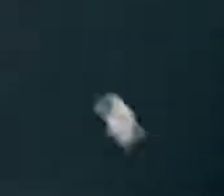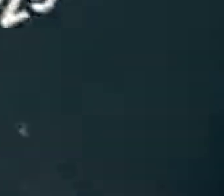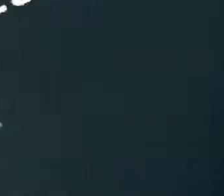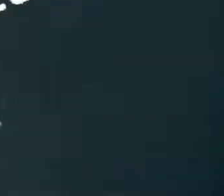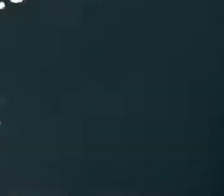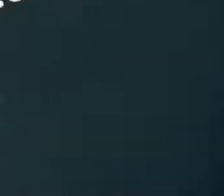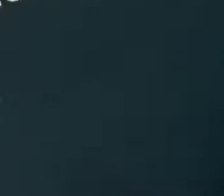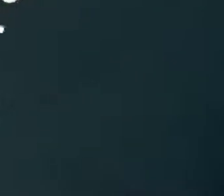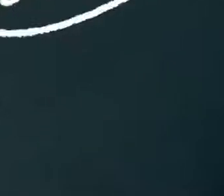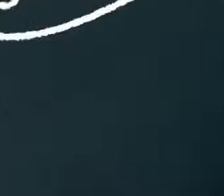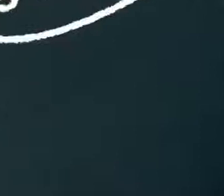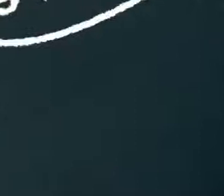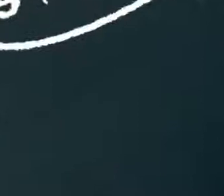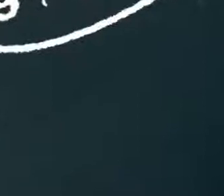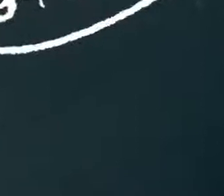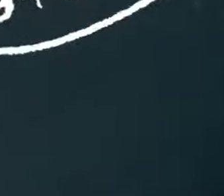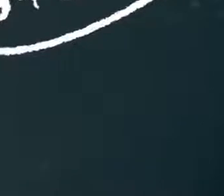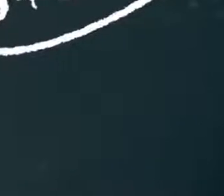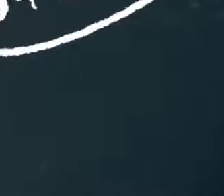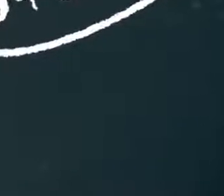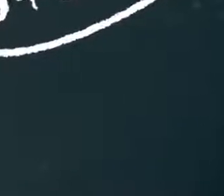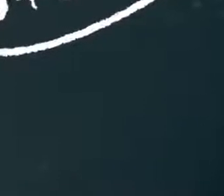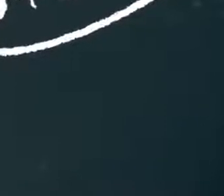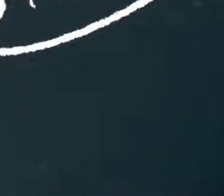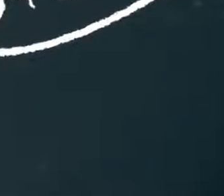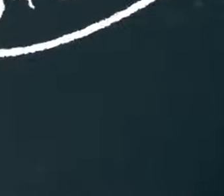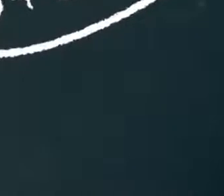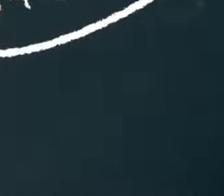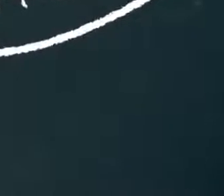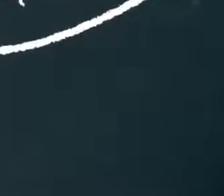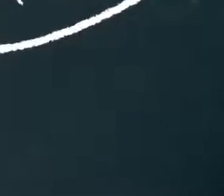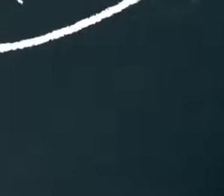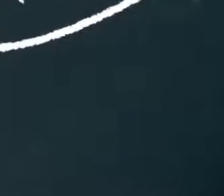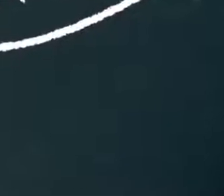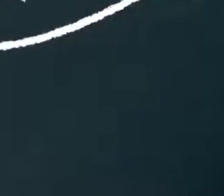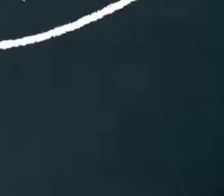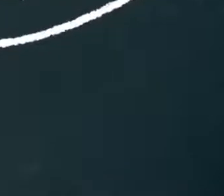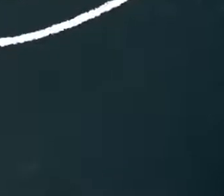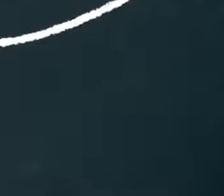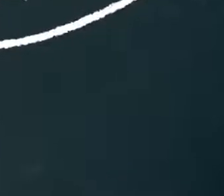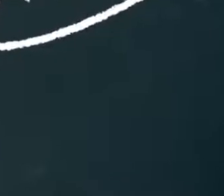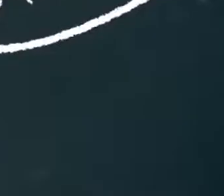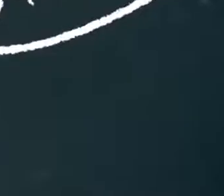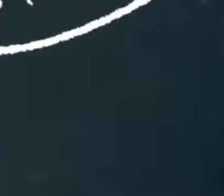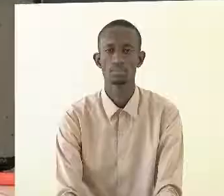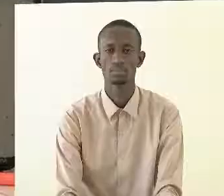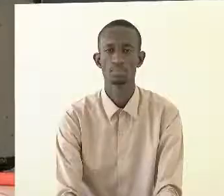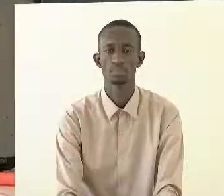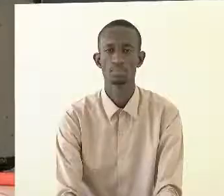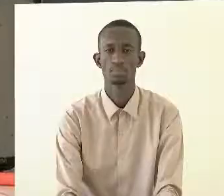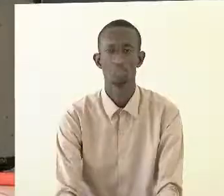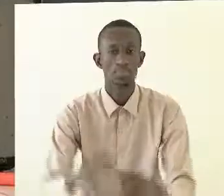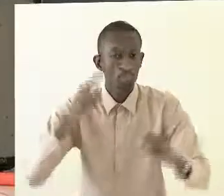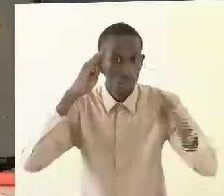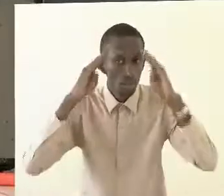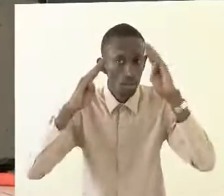Welcome to Study Time, a televised home learning program produced by Rwanda Education Board. Hello